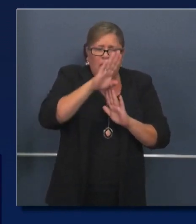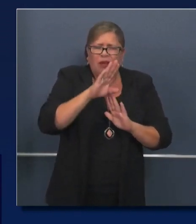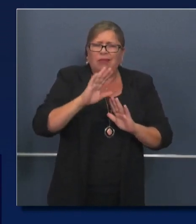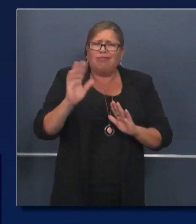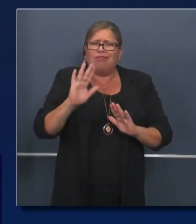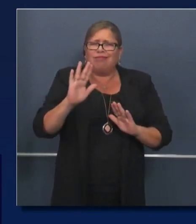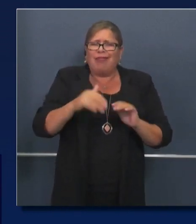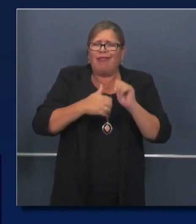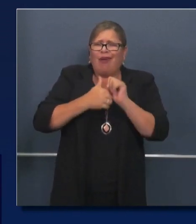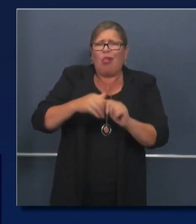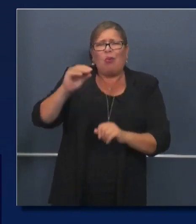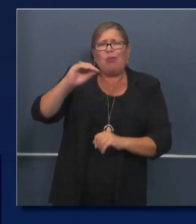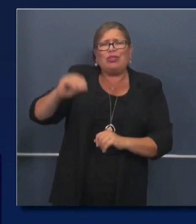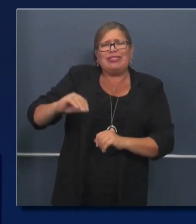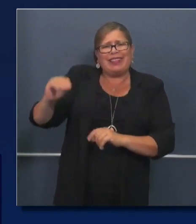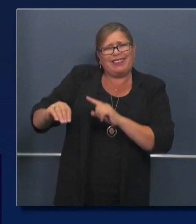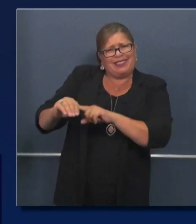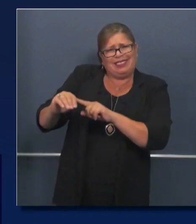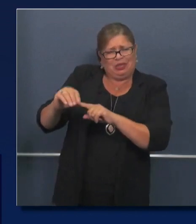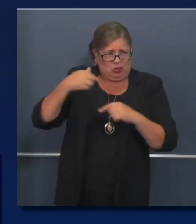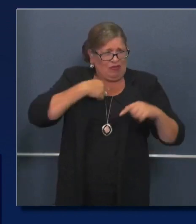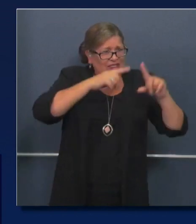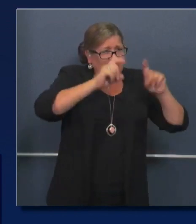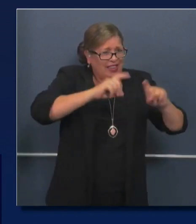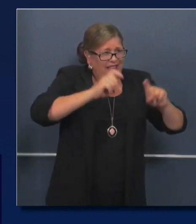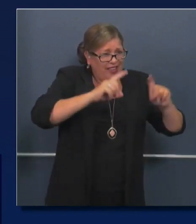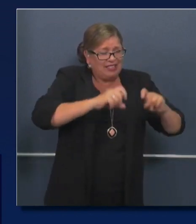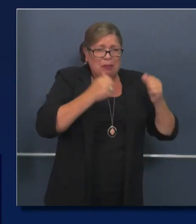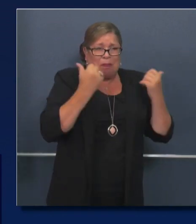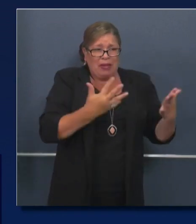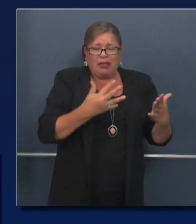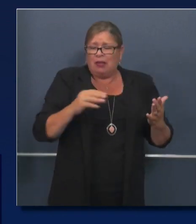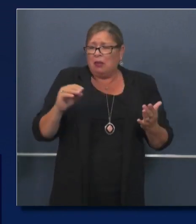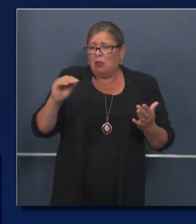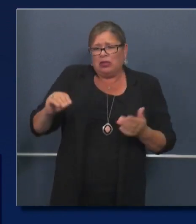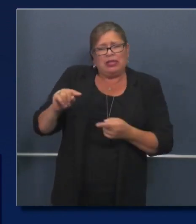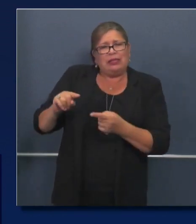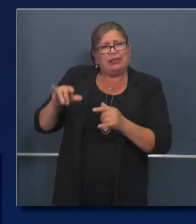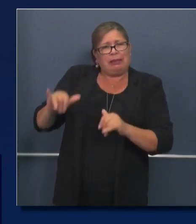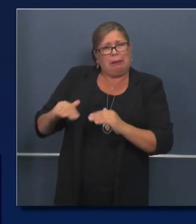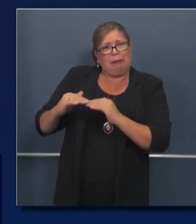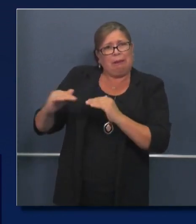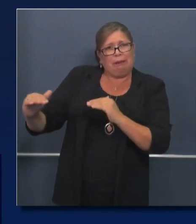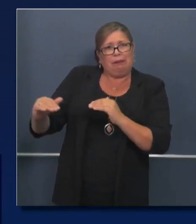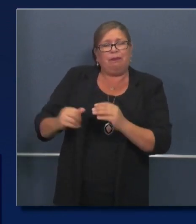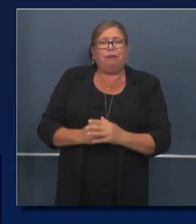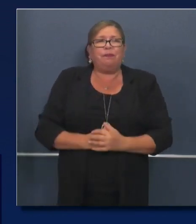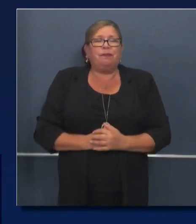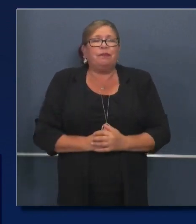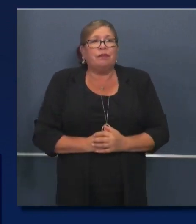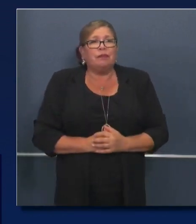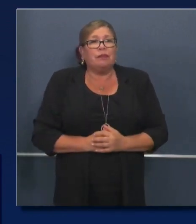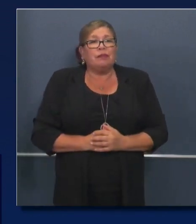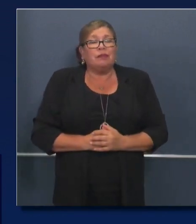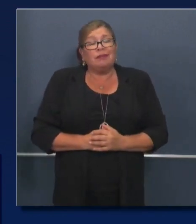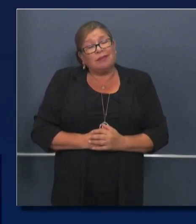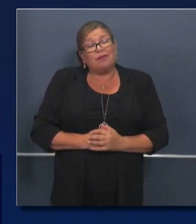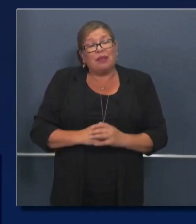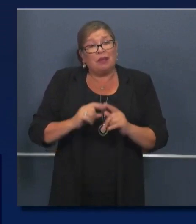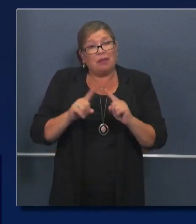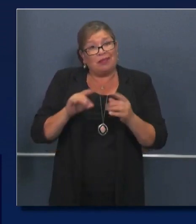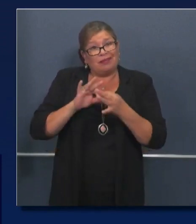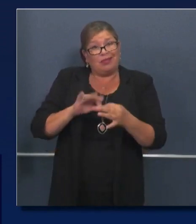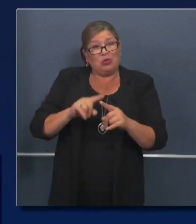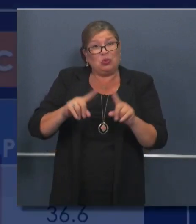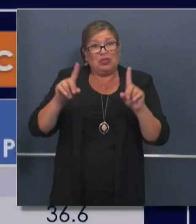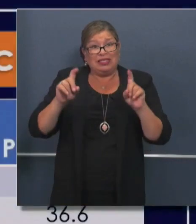our numbers in terms of the positivity rate. The issues, though, also need to be highlighted related